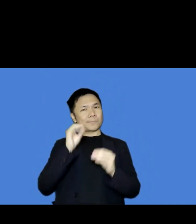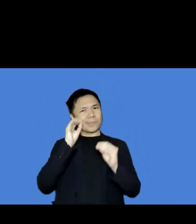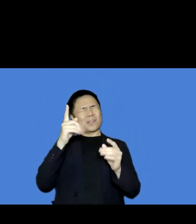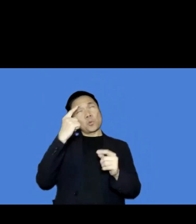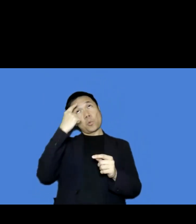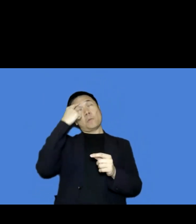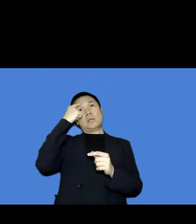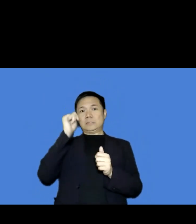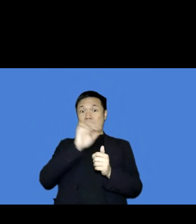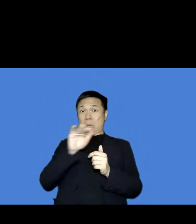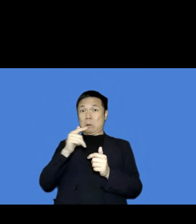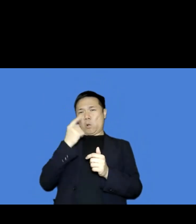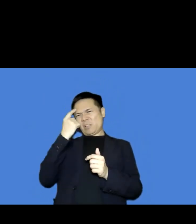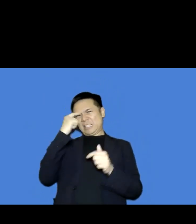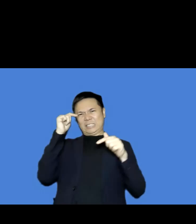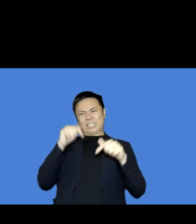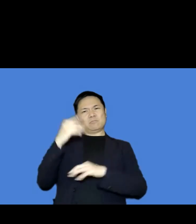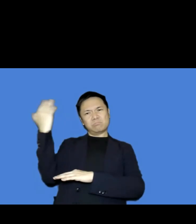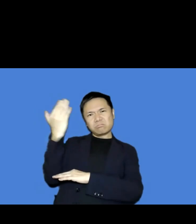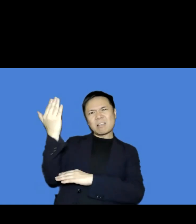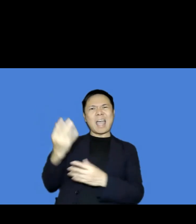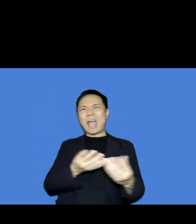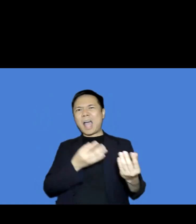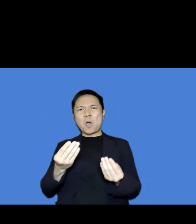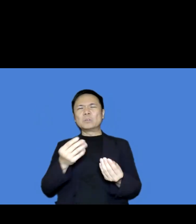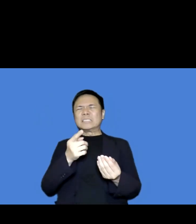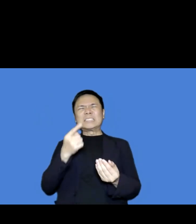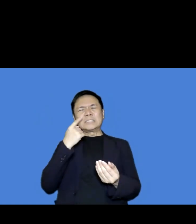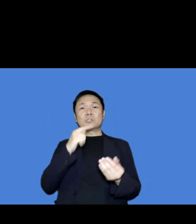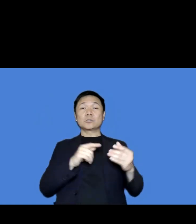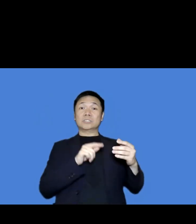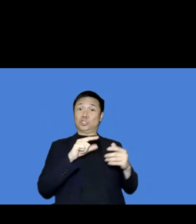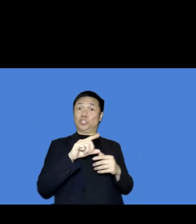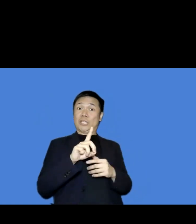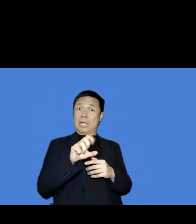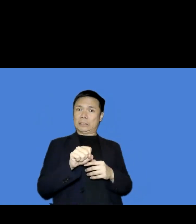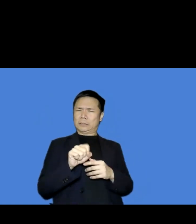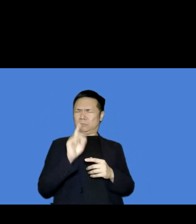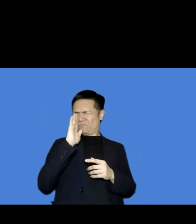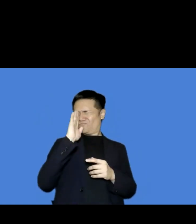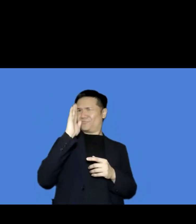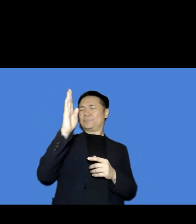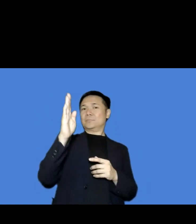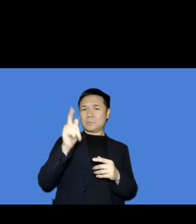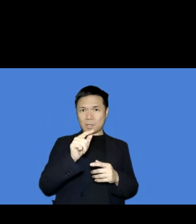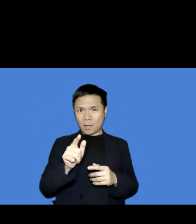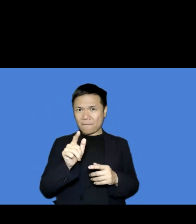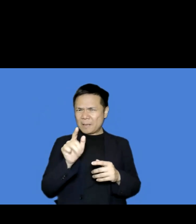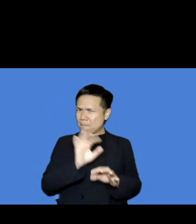and speak about in this forum of how the Global Disability Summit is a mechanism